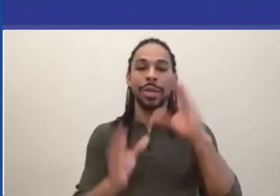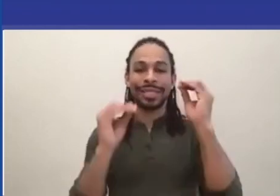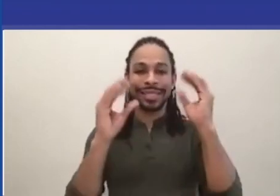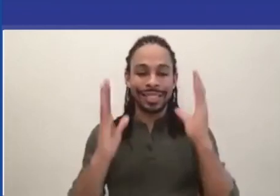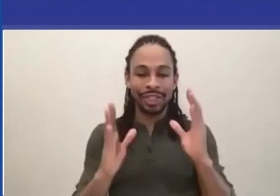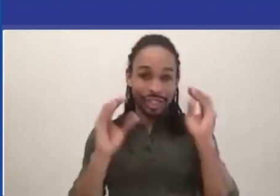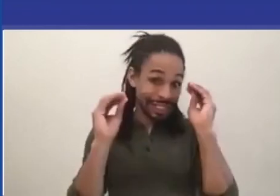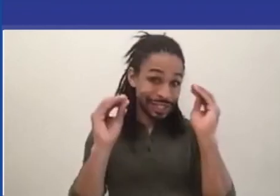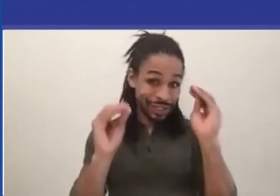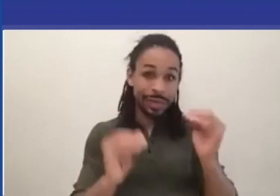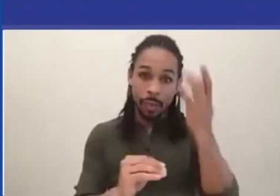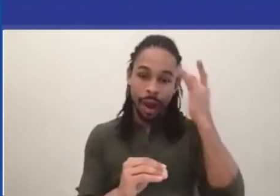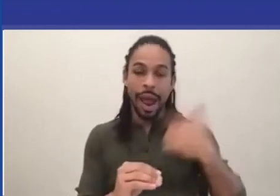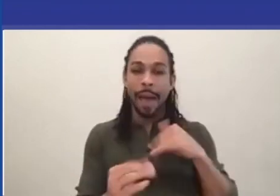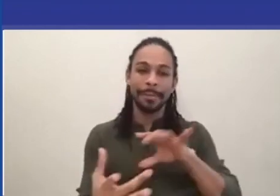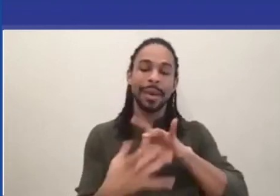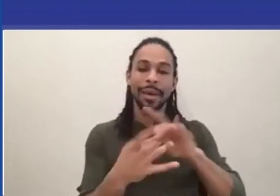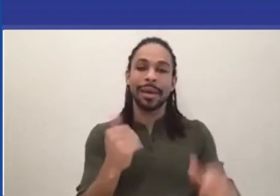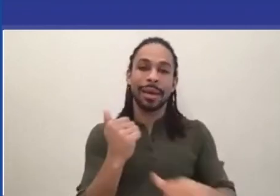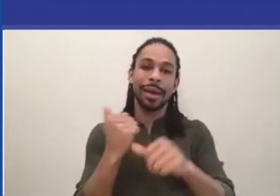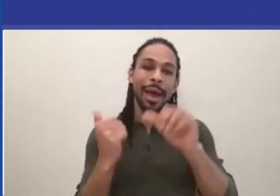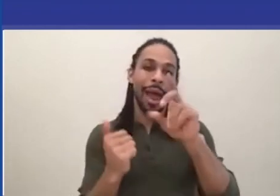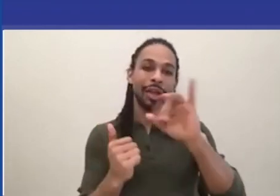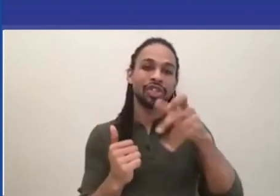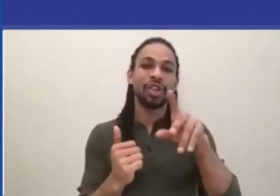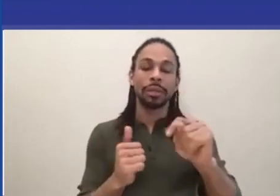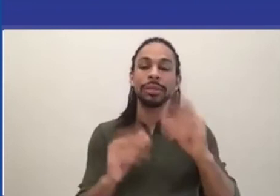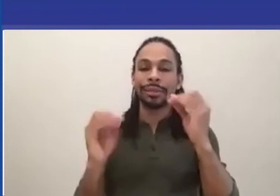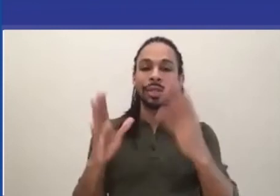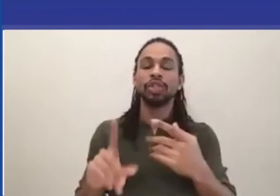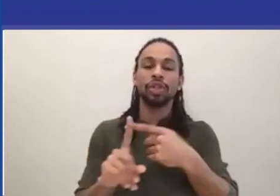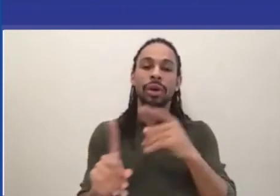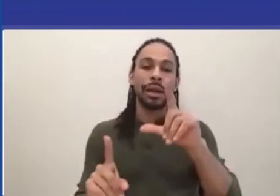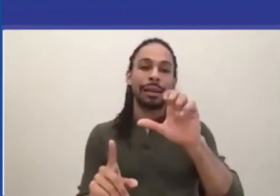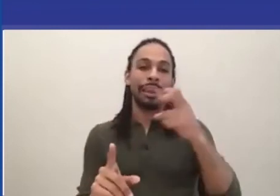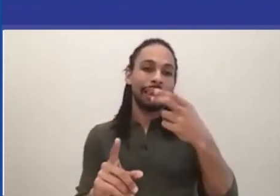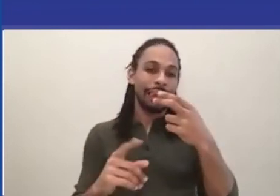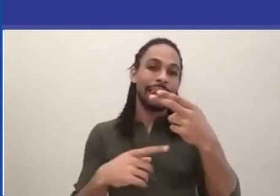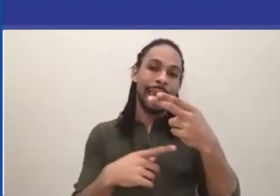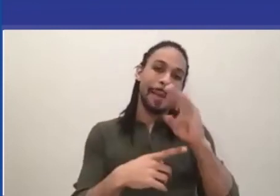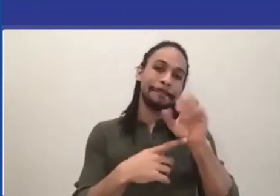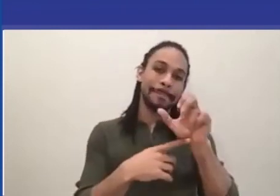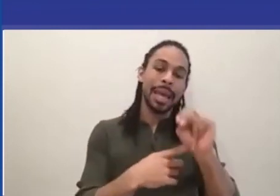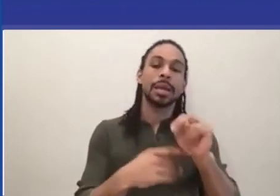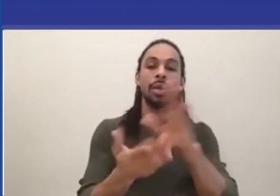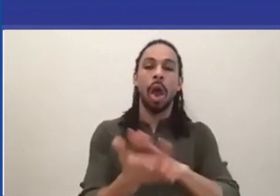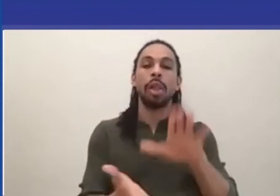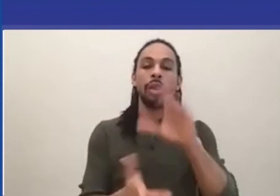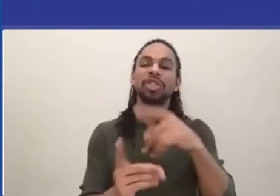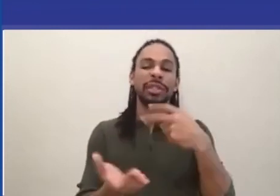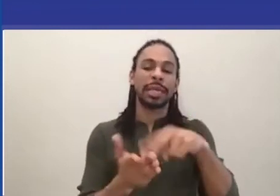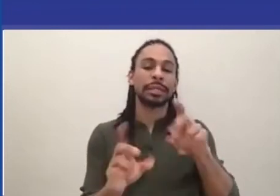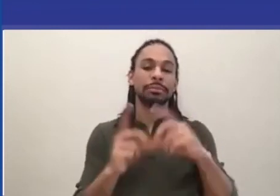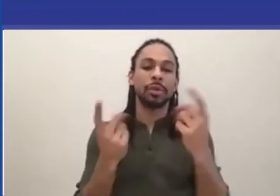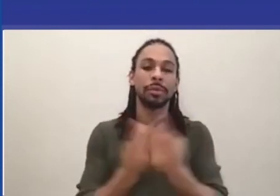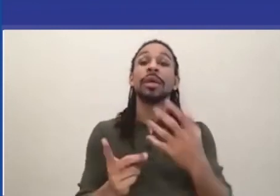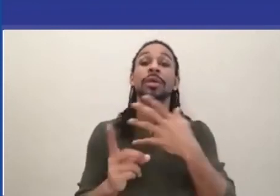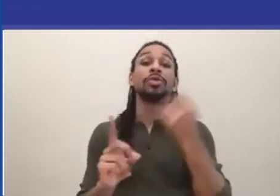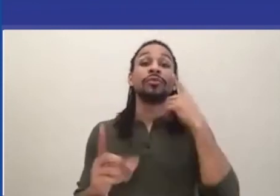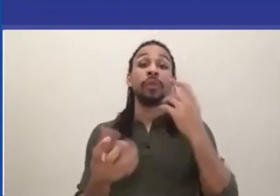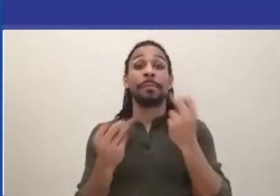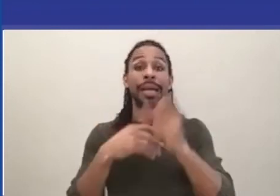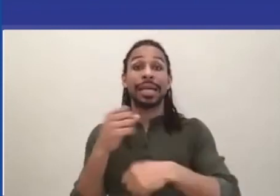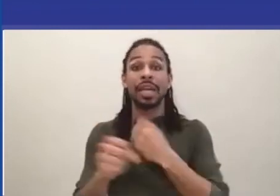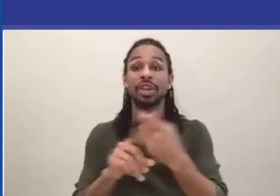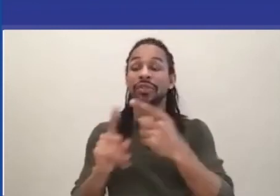Lehman College in the dance department. And for years, they were saying hybrid course. And I was like,